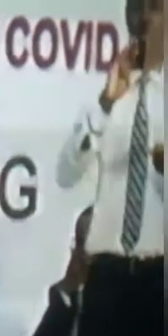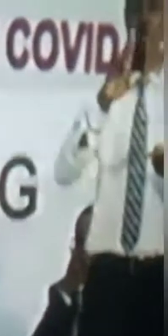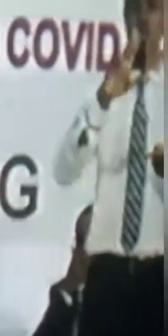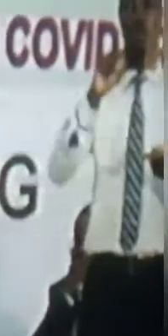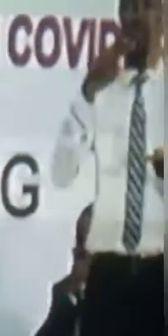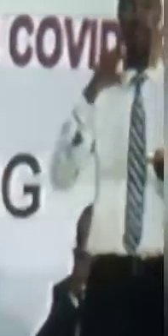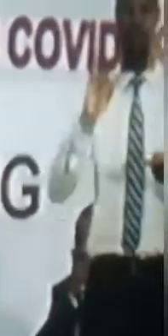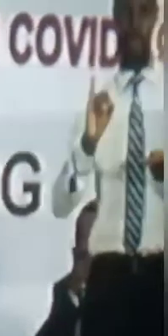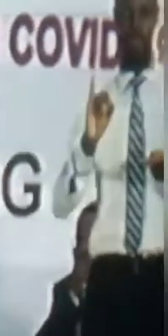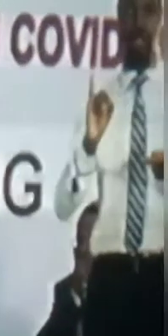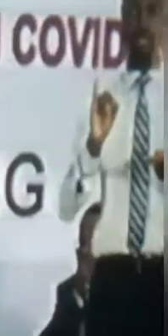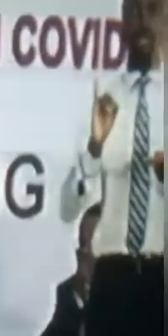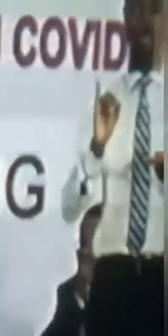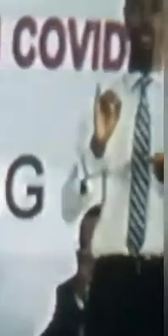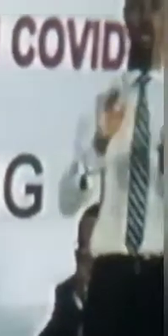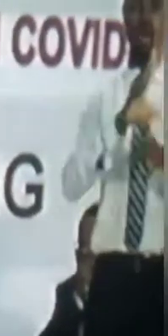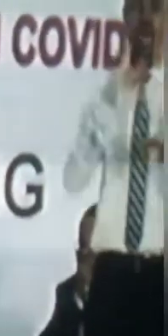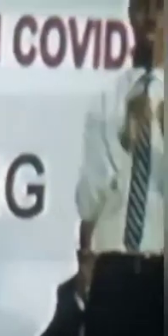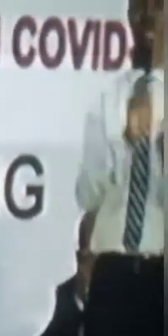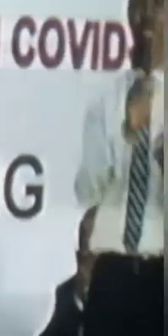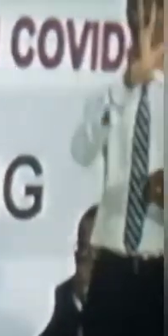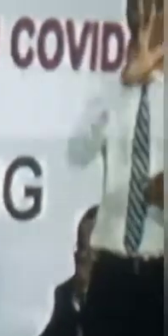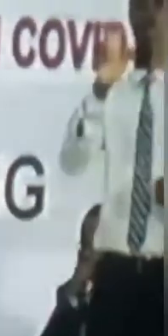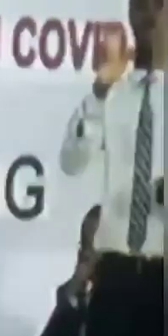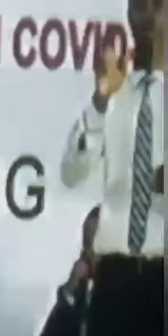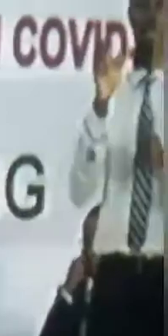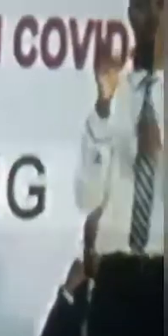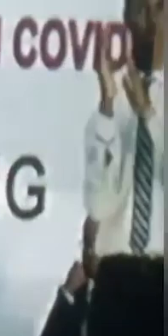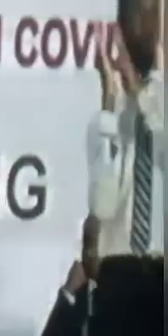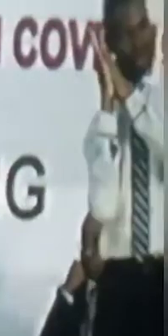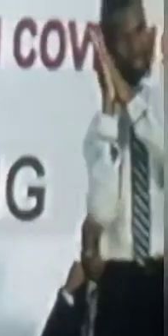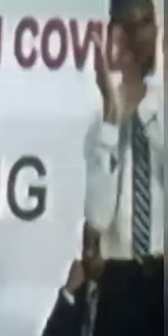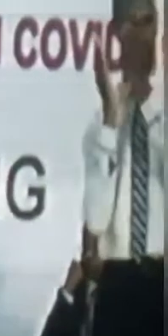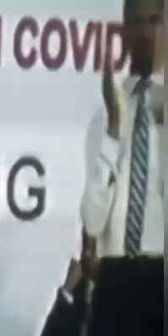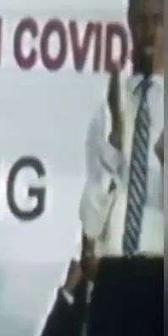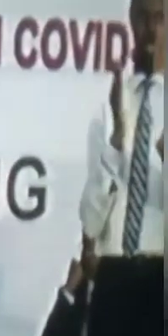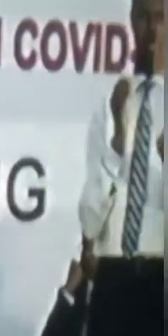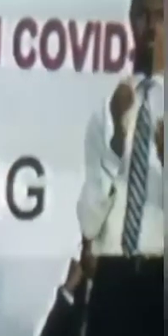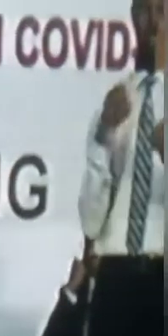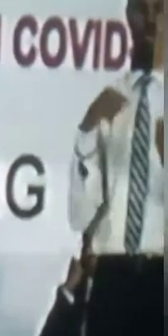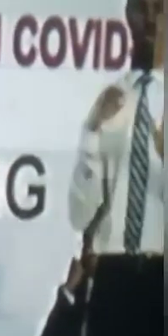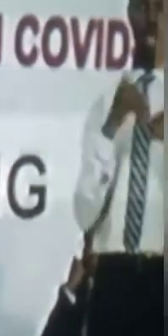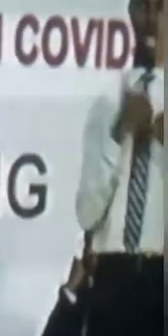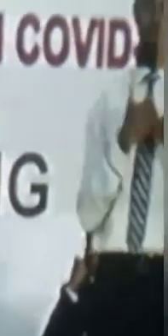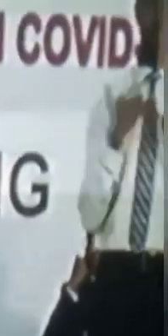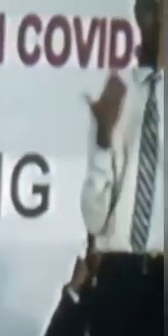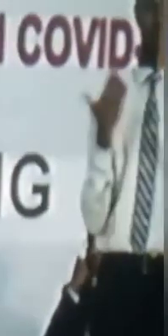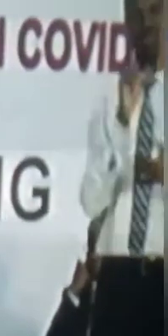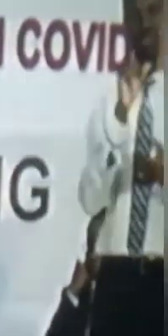under renovation and repair. We inspected these sites over the weekend.